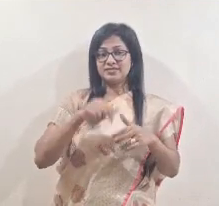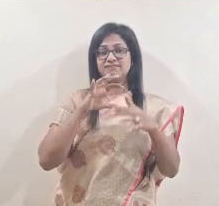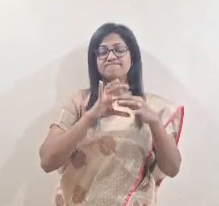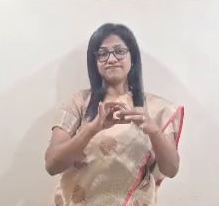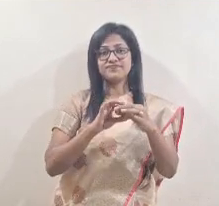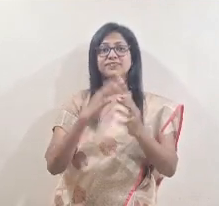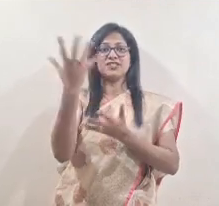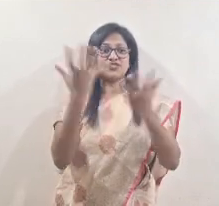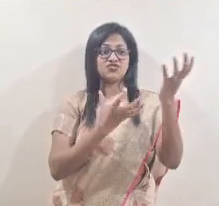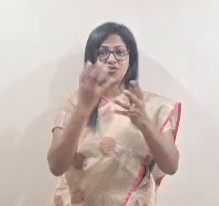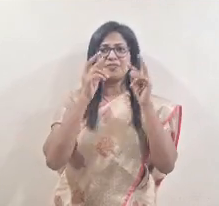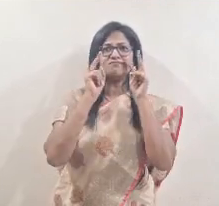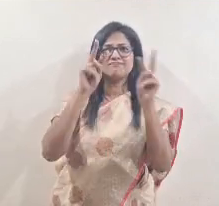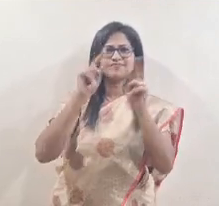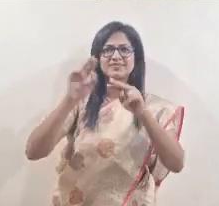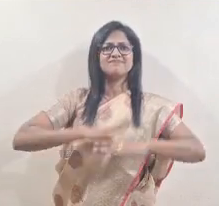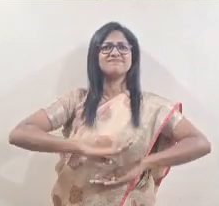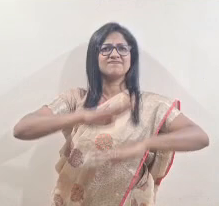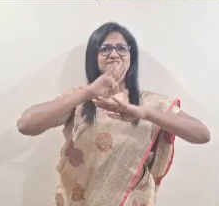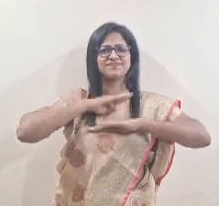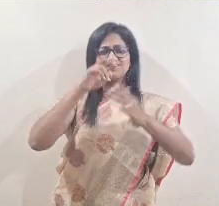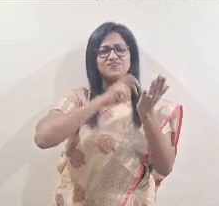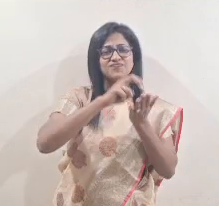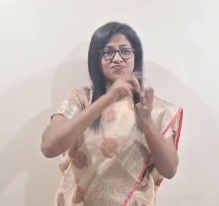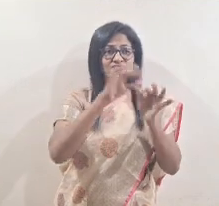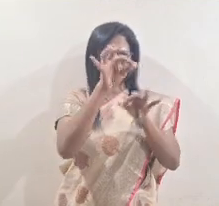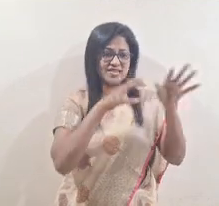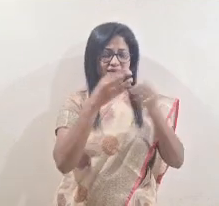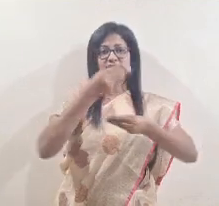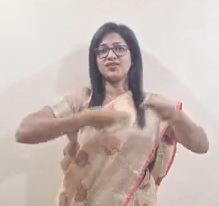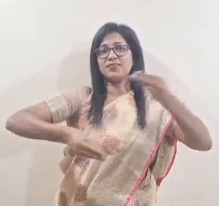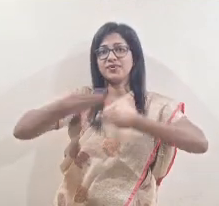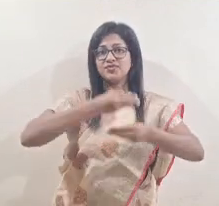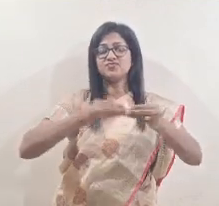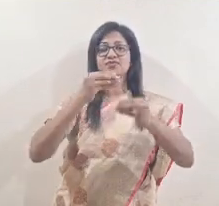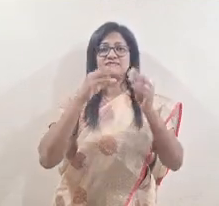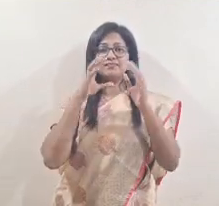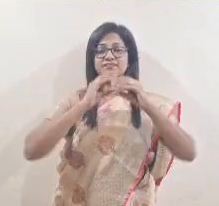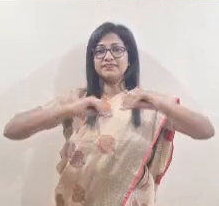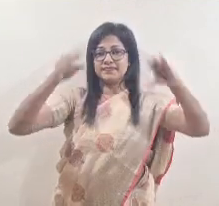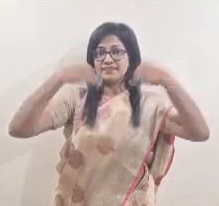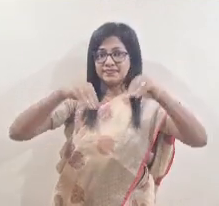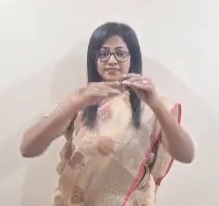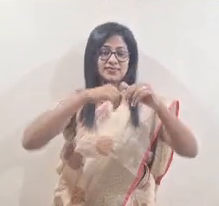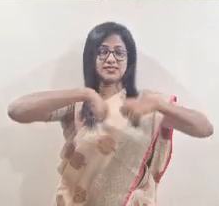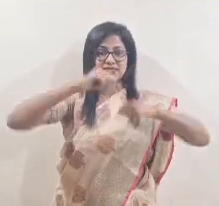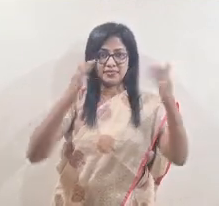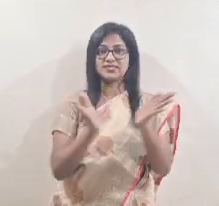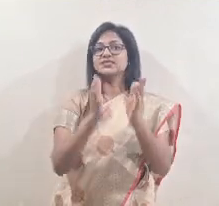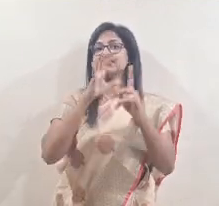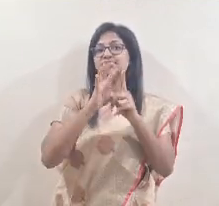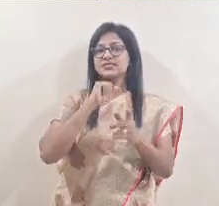measuring shoppers' perceived satisfaction towards pedestrianized urban commercial market space in Delhi.